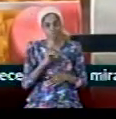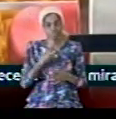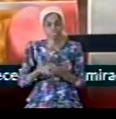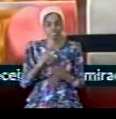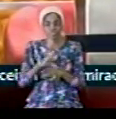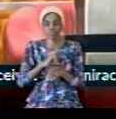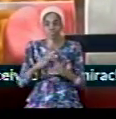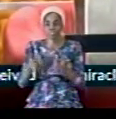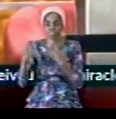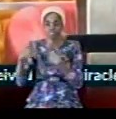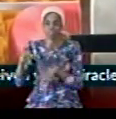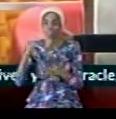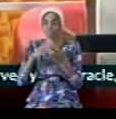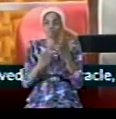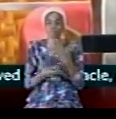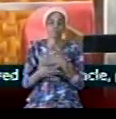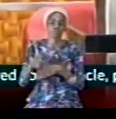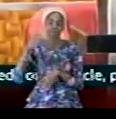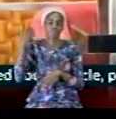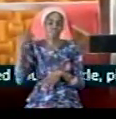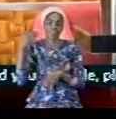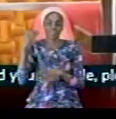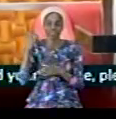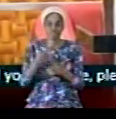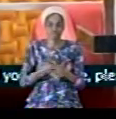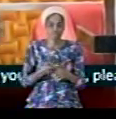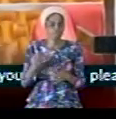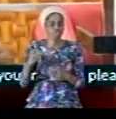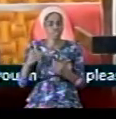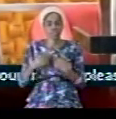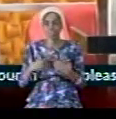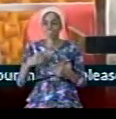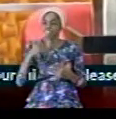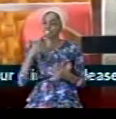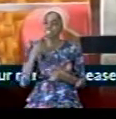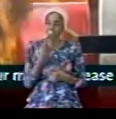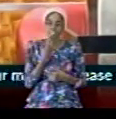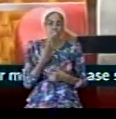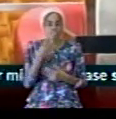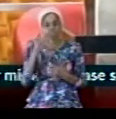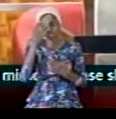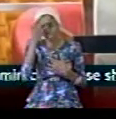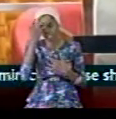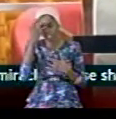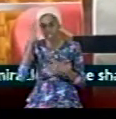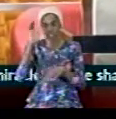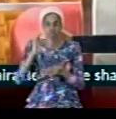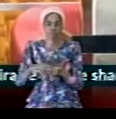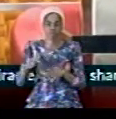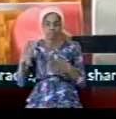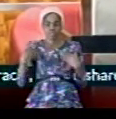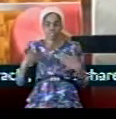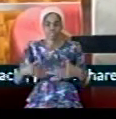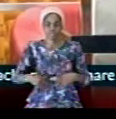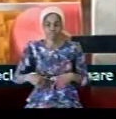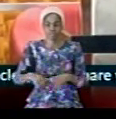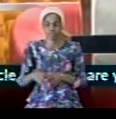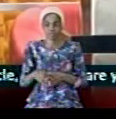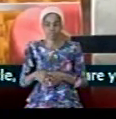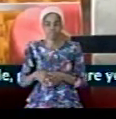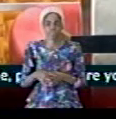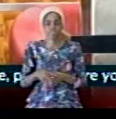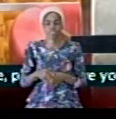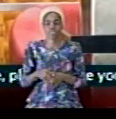month. I have a very serious pain, sickness on my body. It scratches, very severe